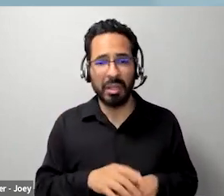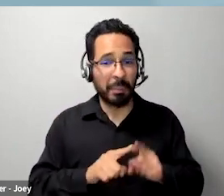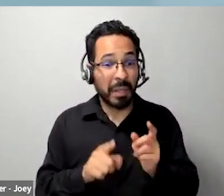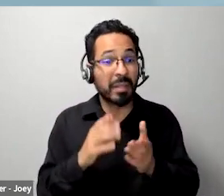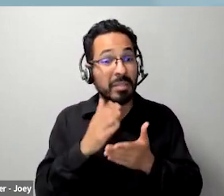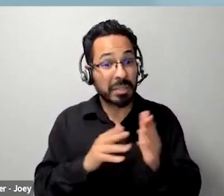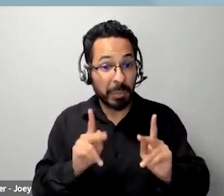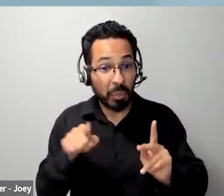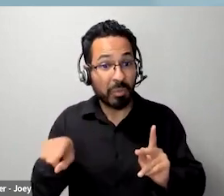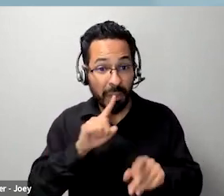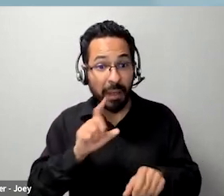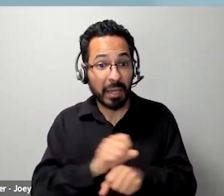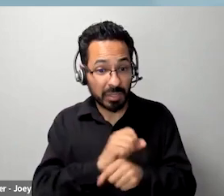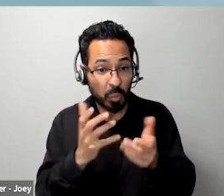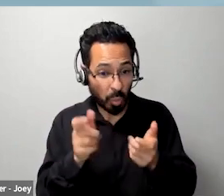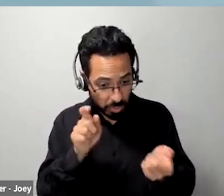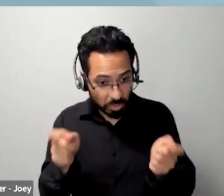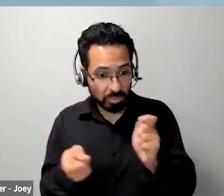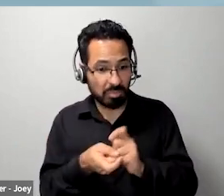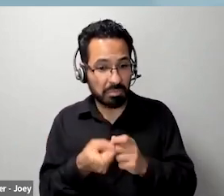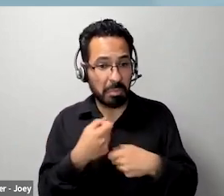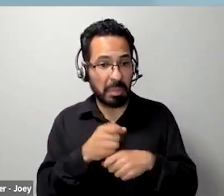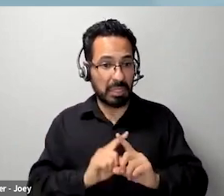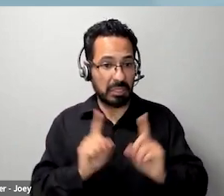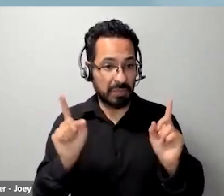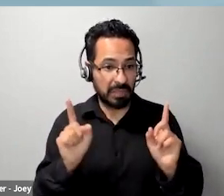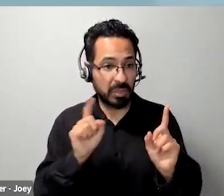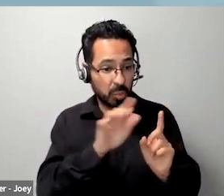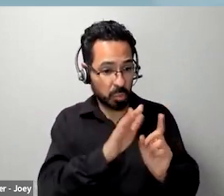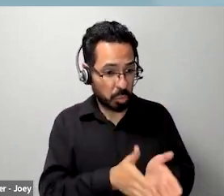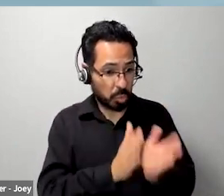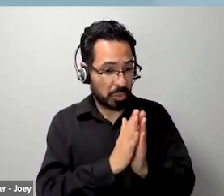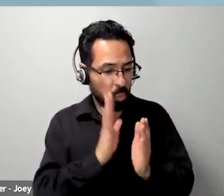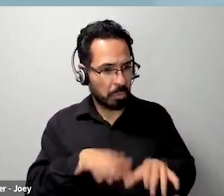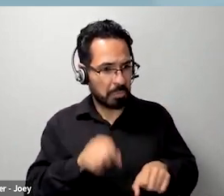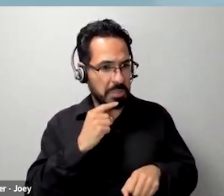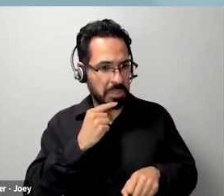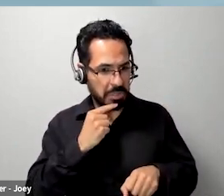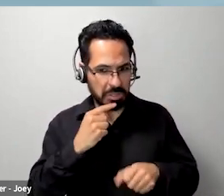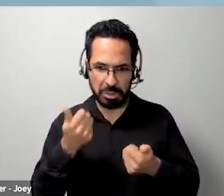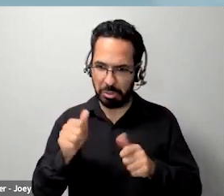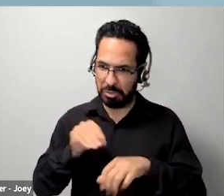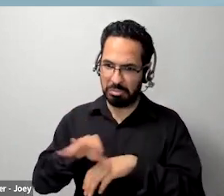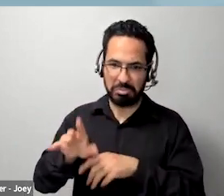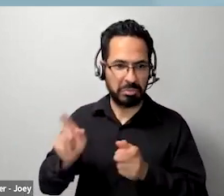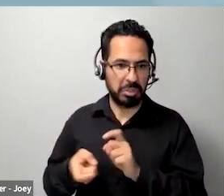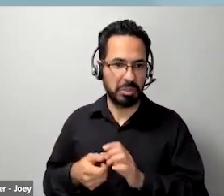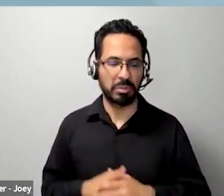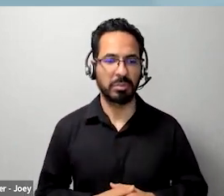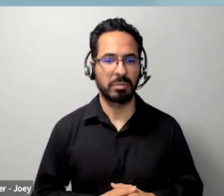might be some folks that actually want to make a difference and take that request seriously and then try to do something about it.